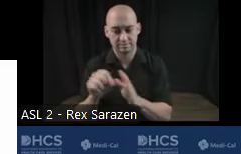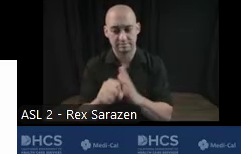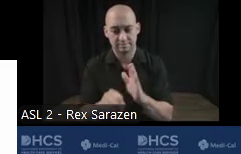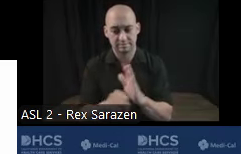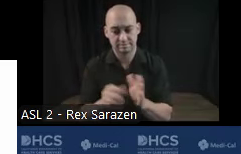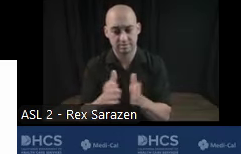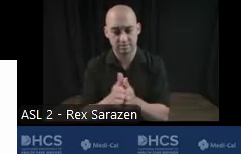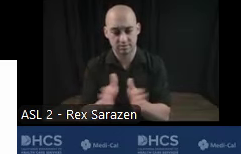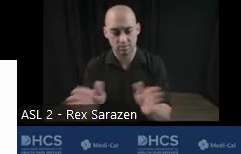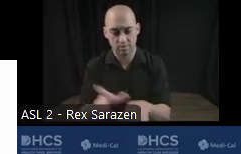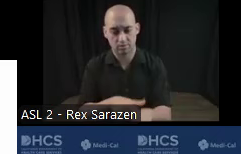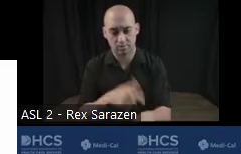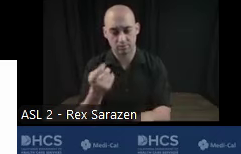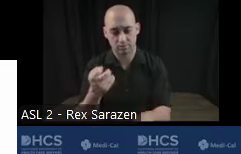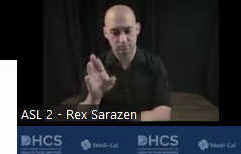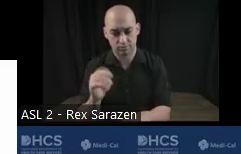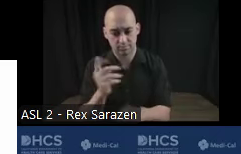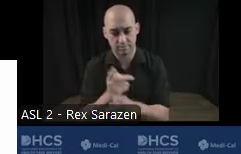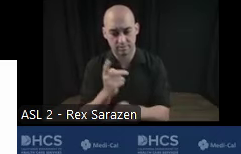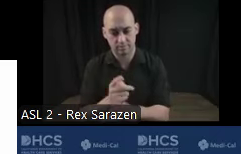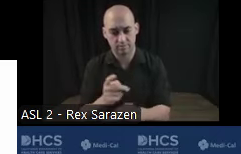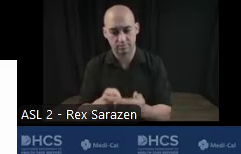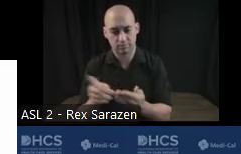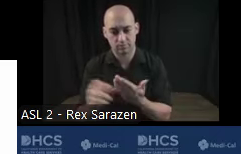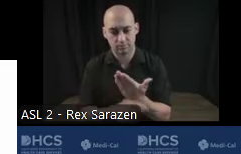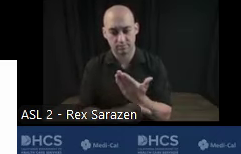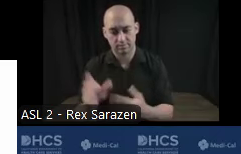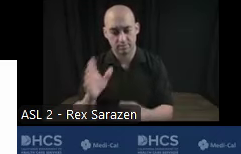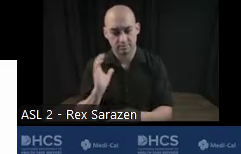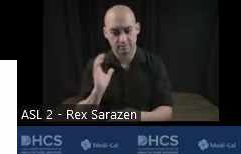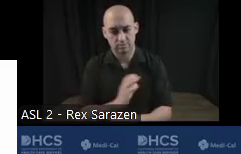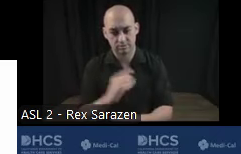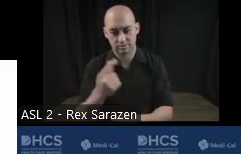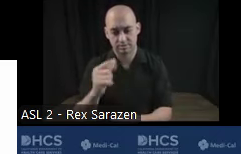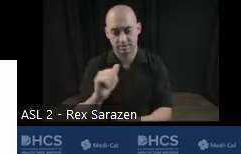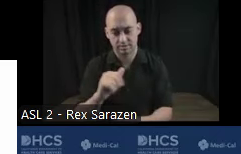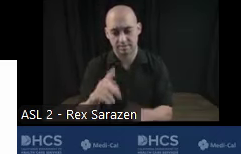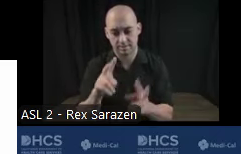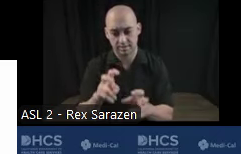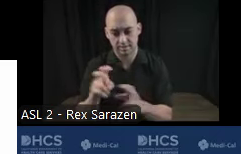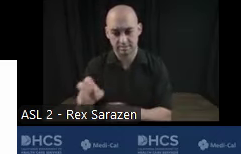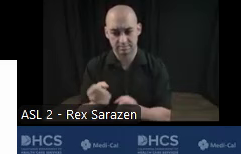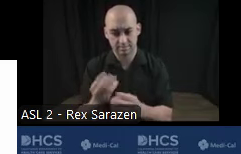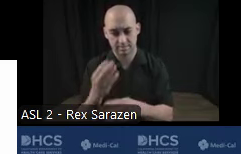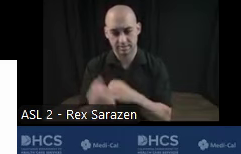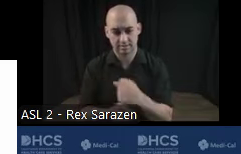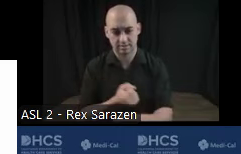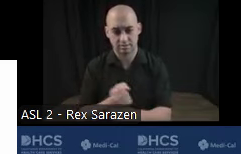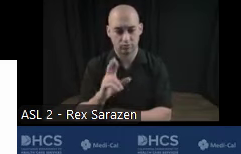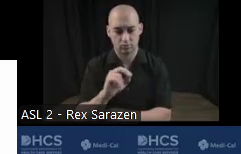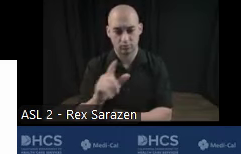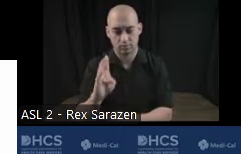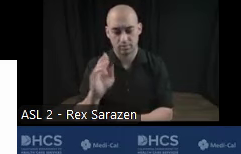care services support system. We've commissioned a gap analysis and a multi-year roadmap in pursuit of this